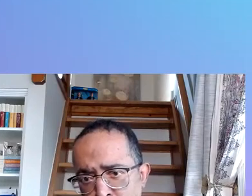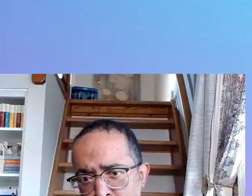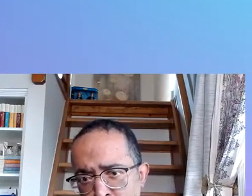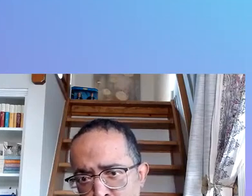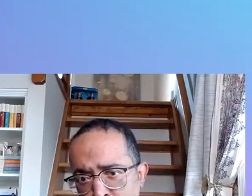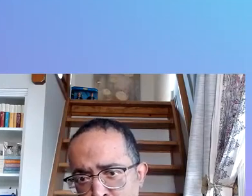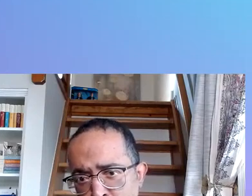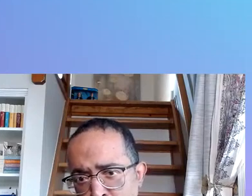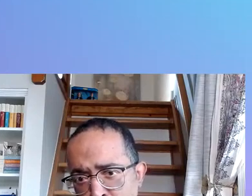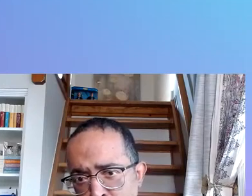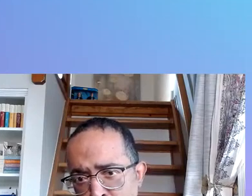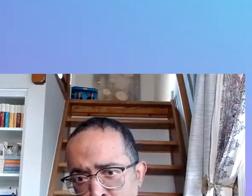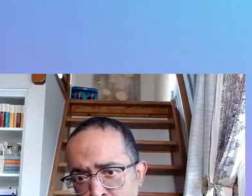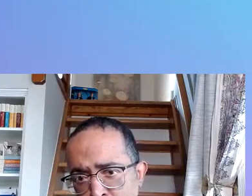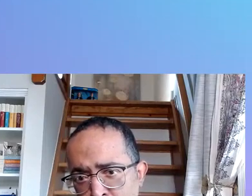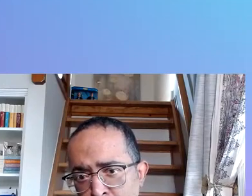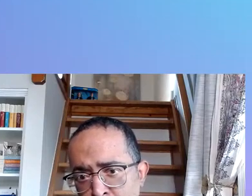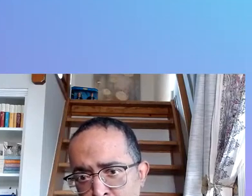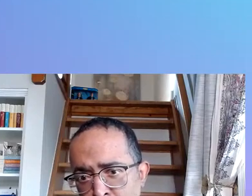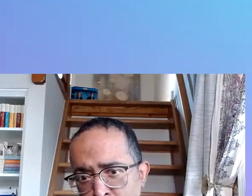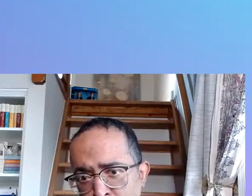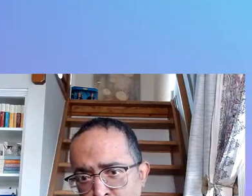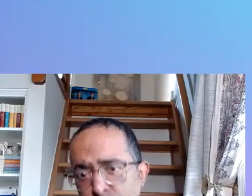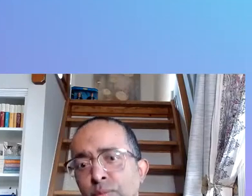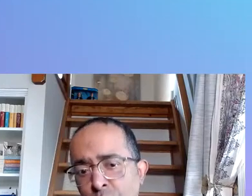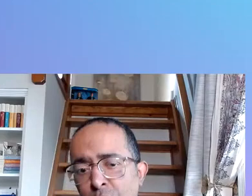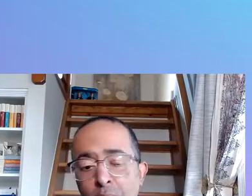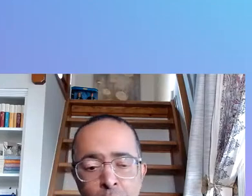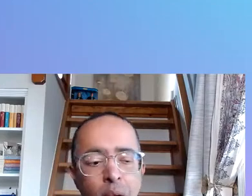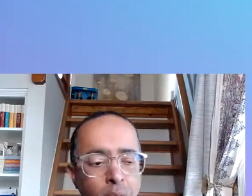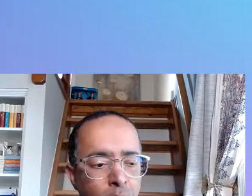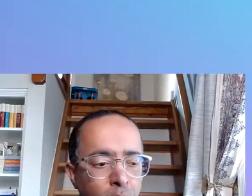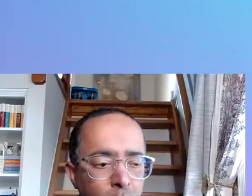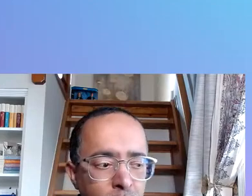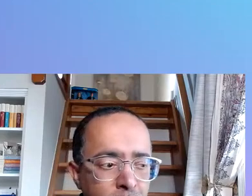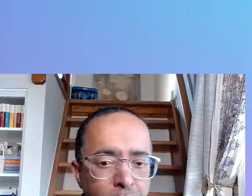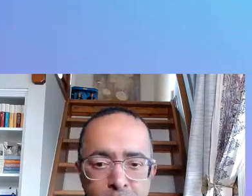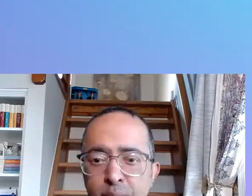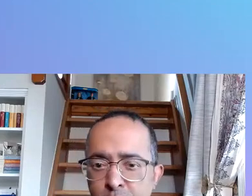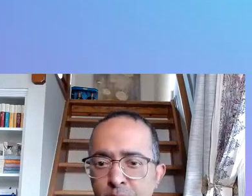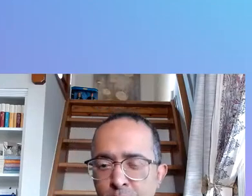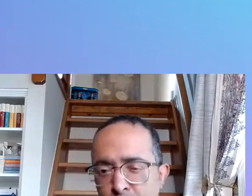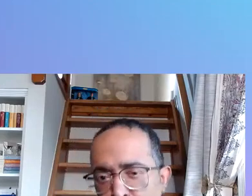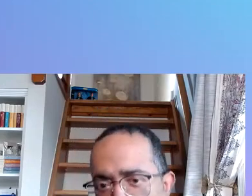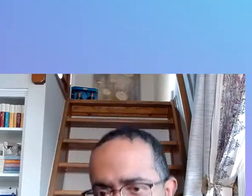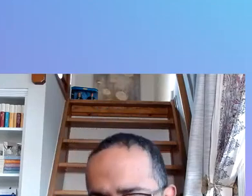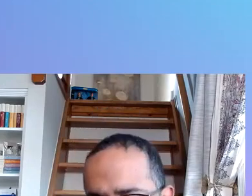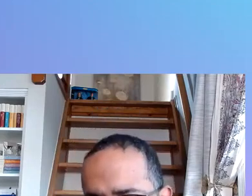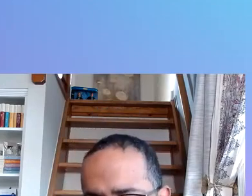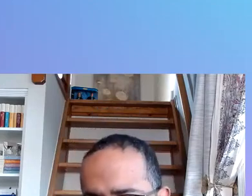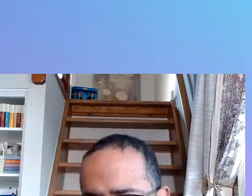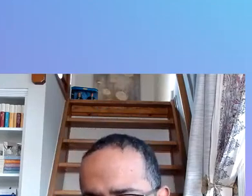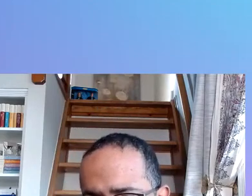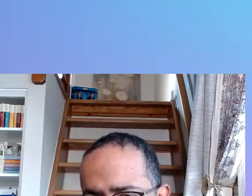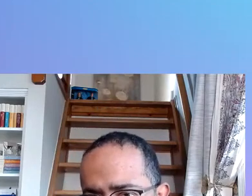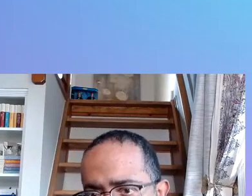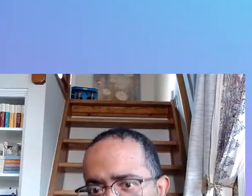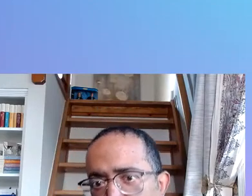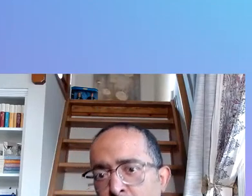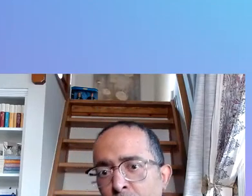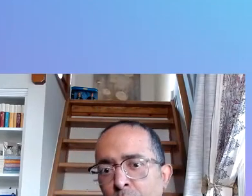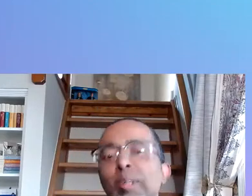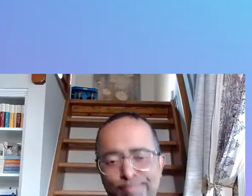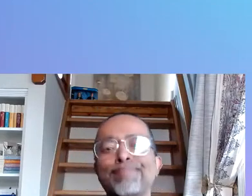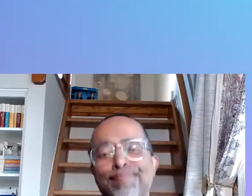loss aversion to strengthen the argument? Asked by Amy, specifically with regard to your example of